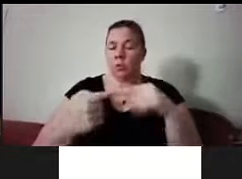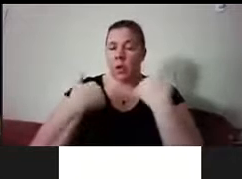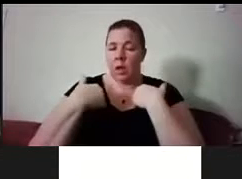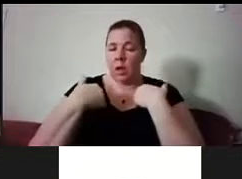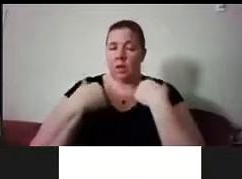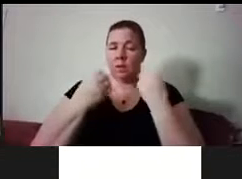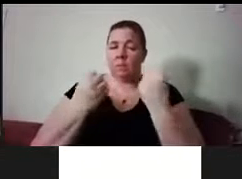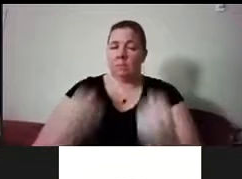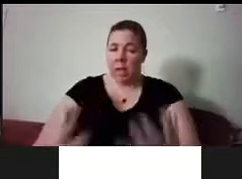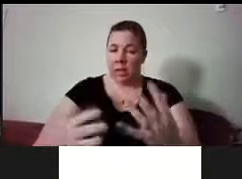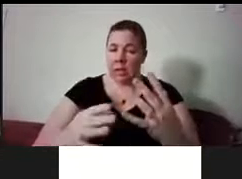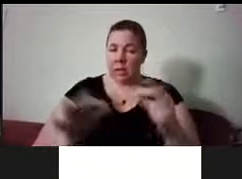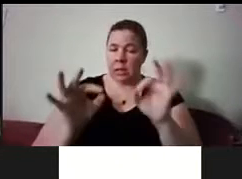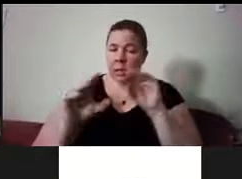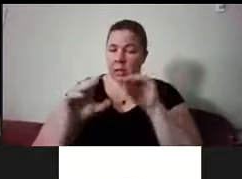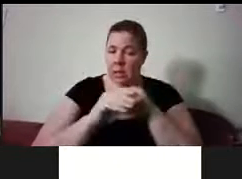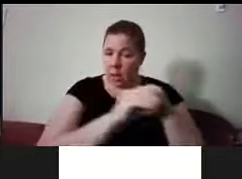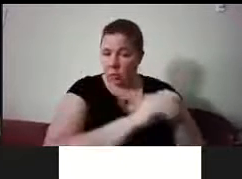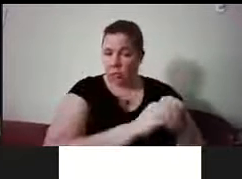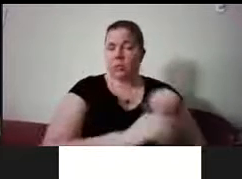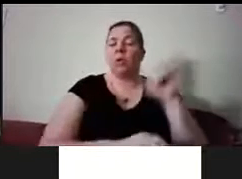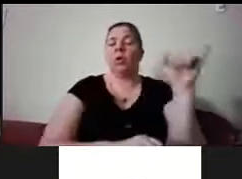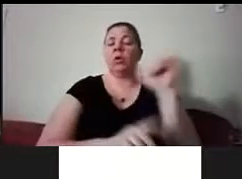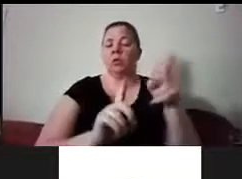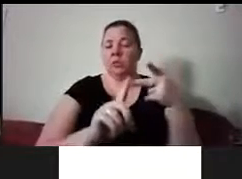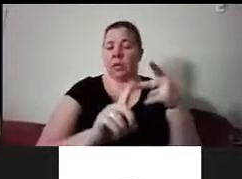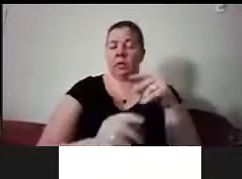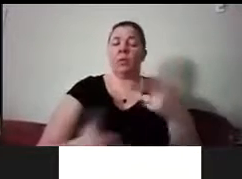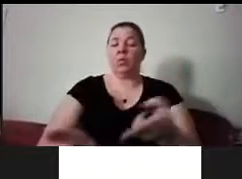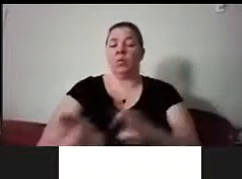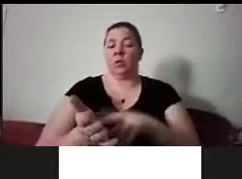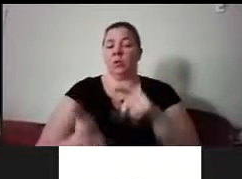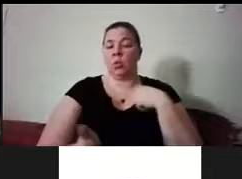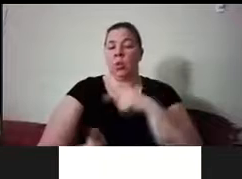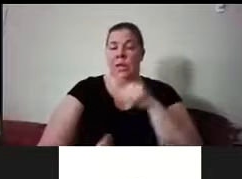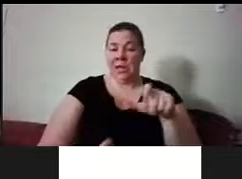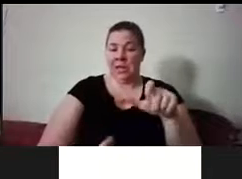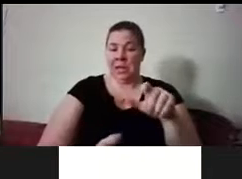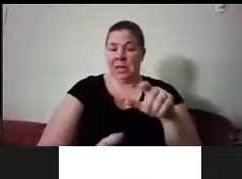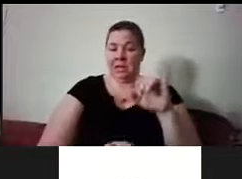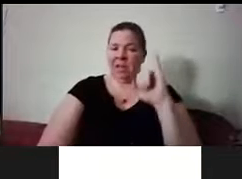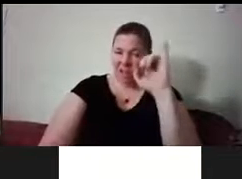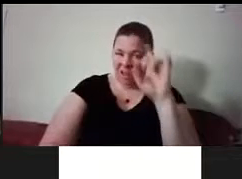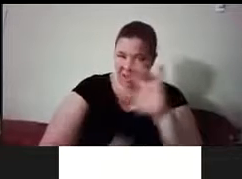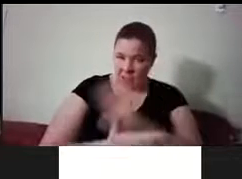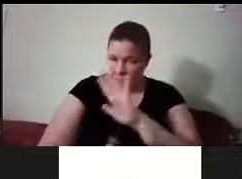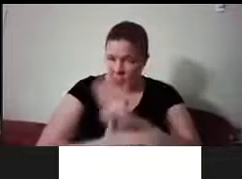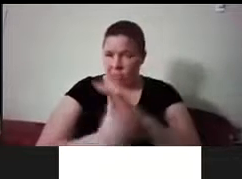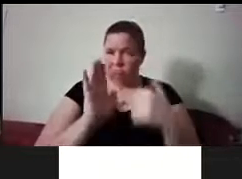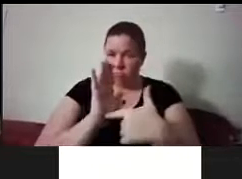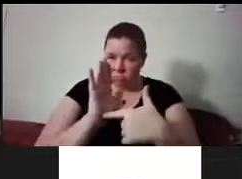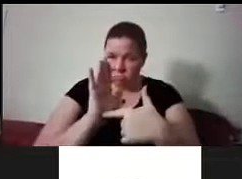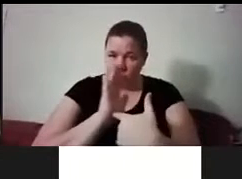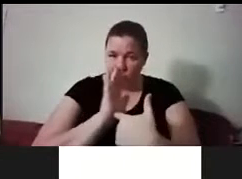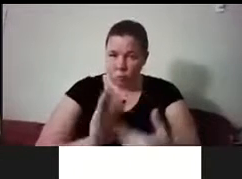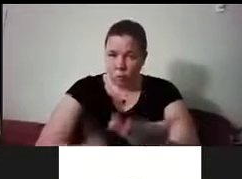multiple accounts? And secondly, upon registration, do we need, are there some papers that we need, for